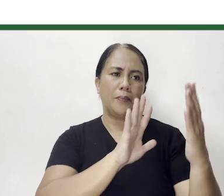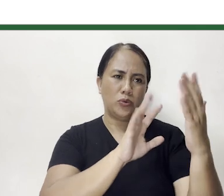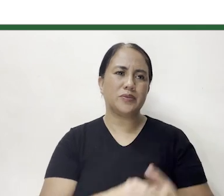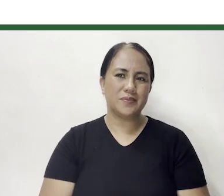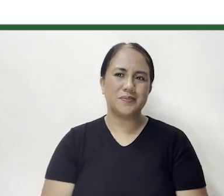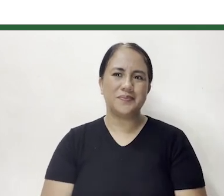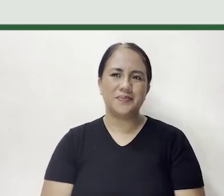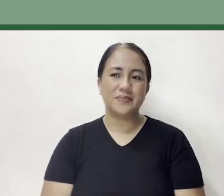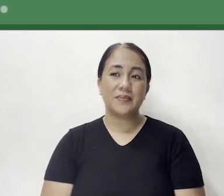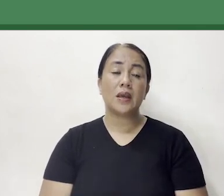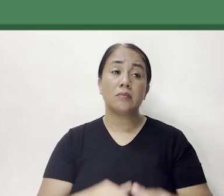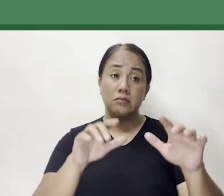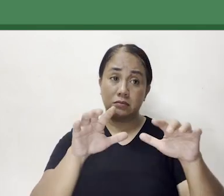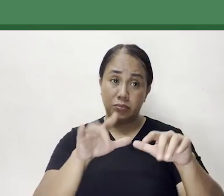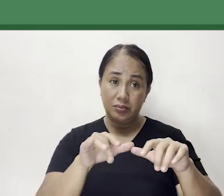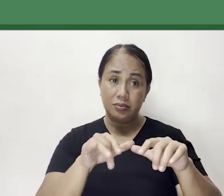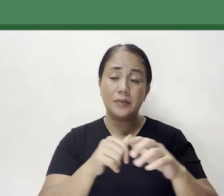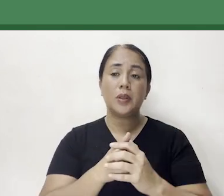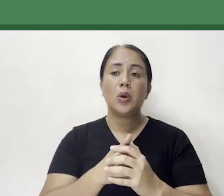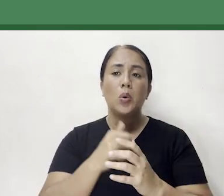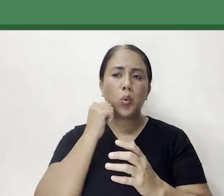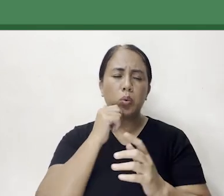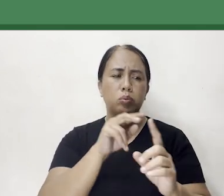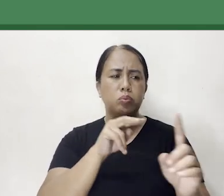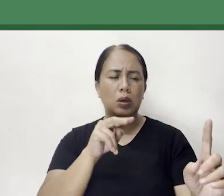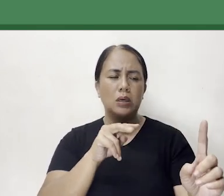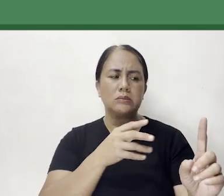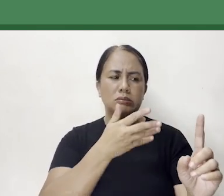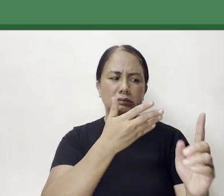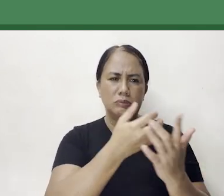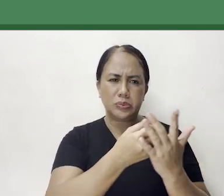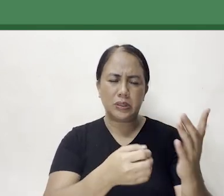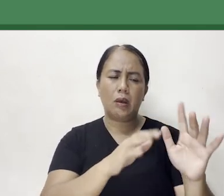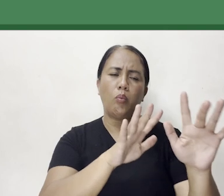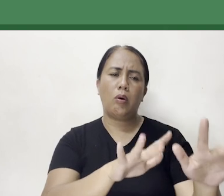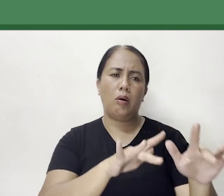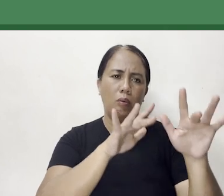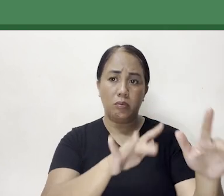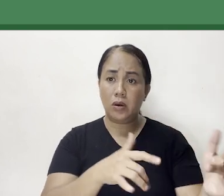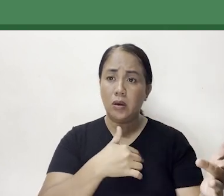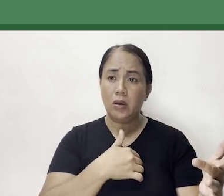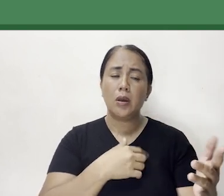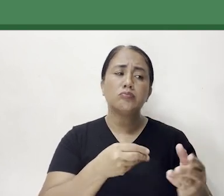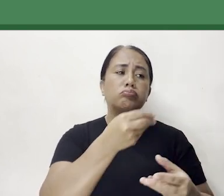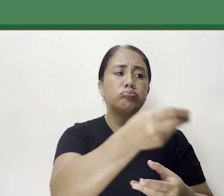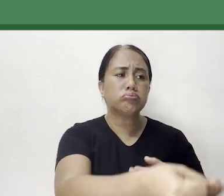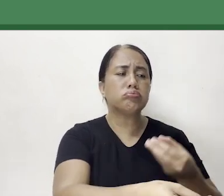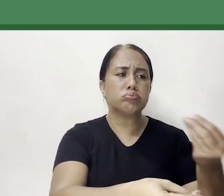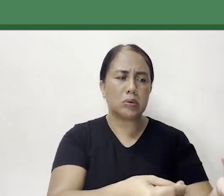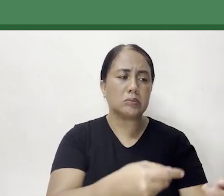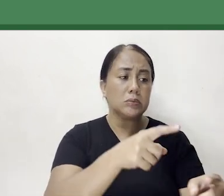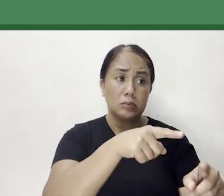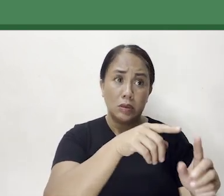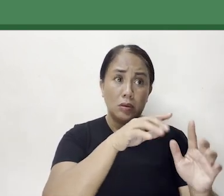Charity approach. People with disabilities are perceived as objects of pity and benevolence and